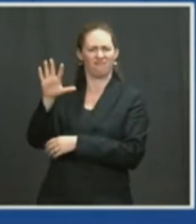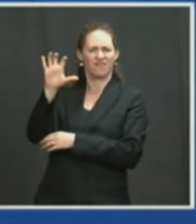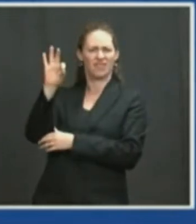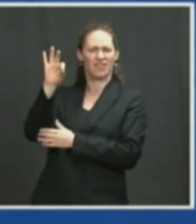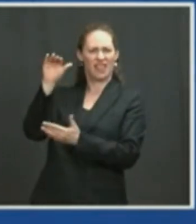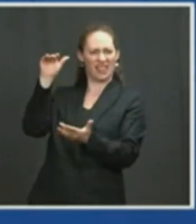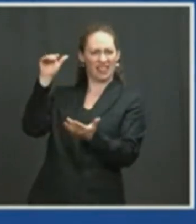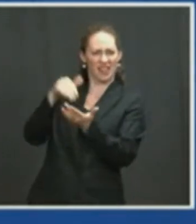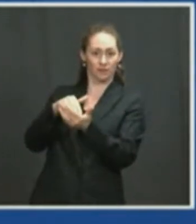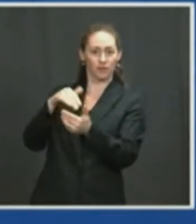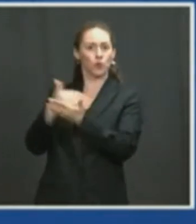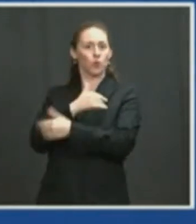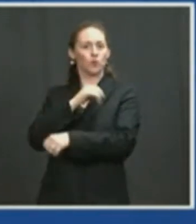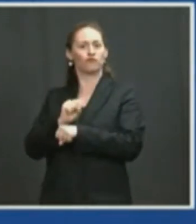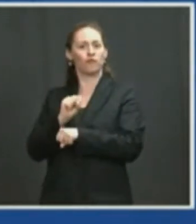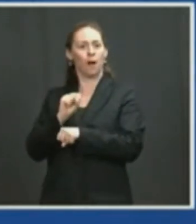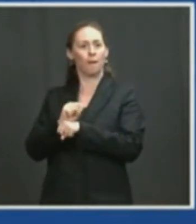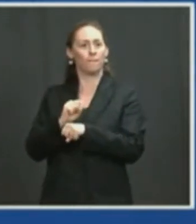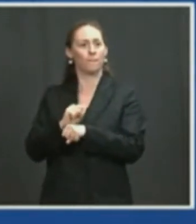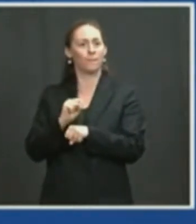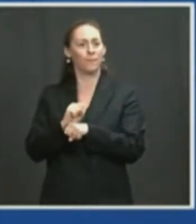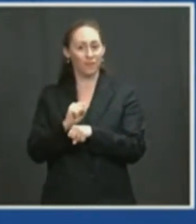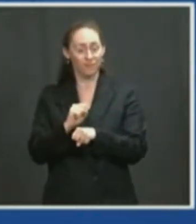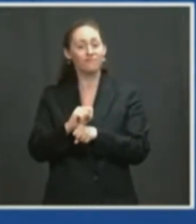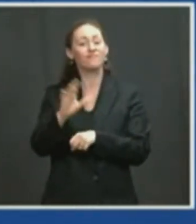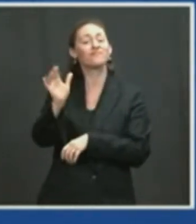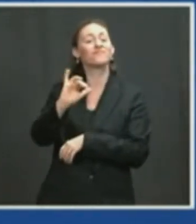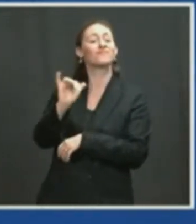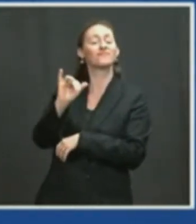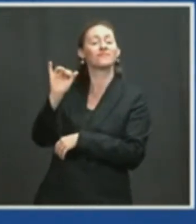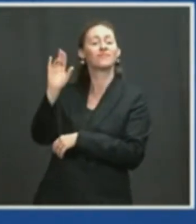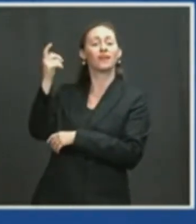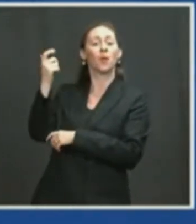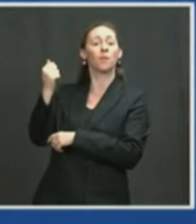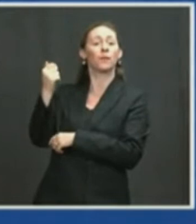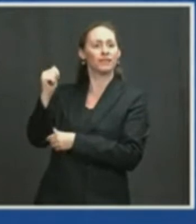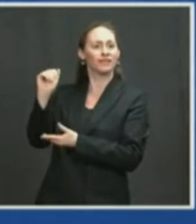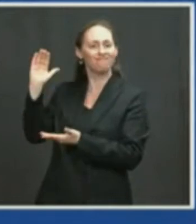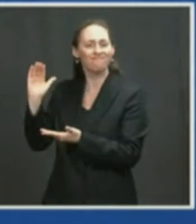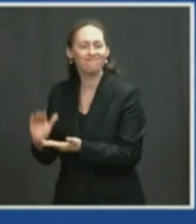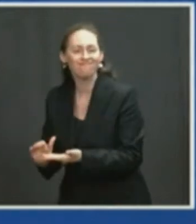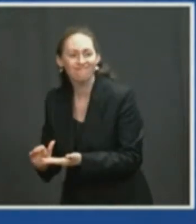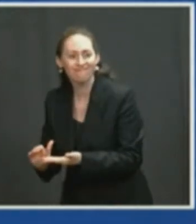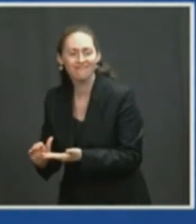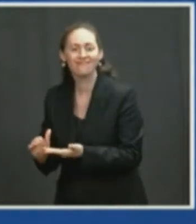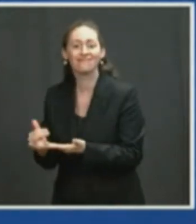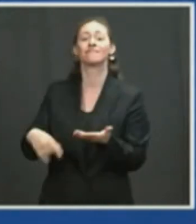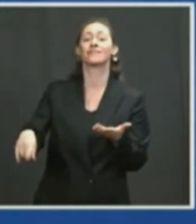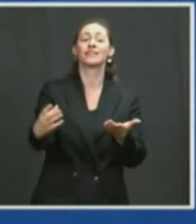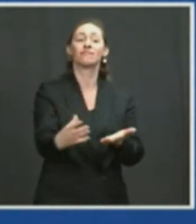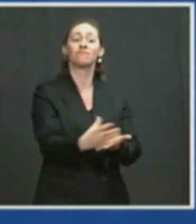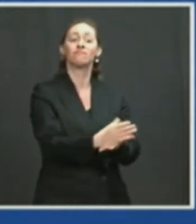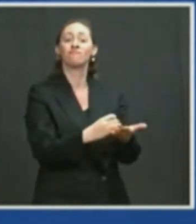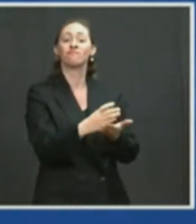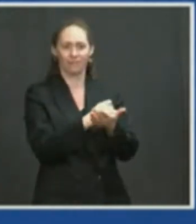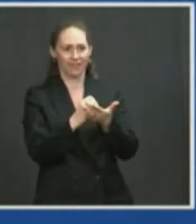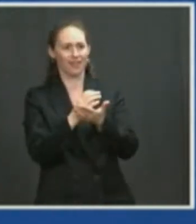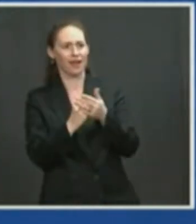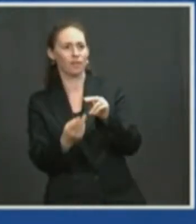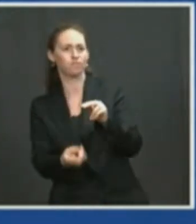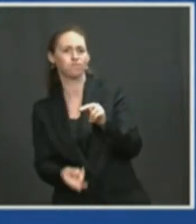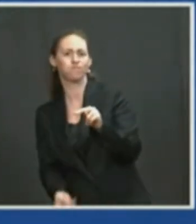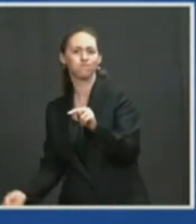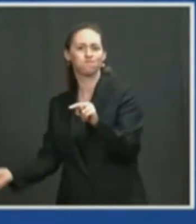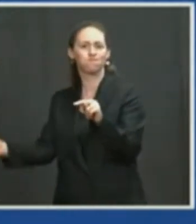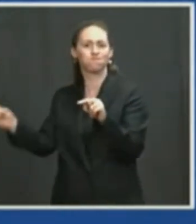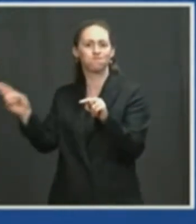to 5.8%, and wages went up for American workers. That means we have now created over 2 million jobs